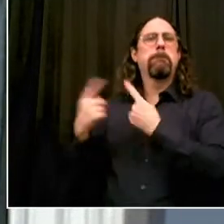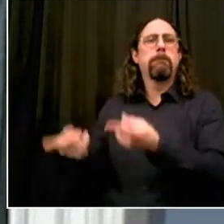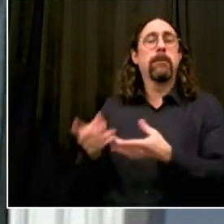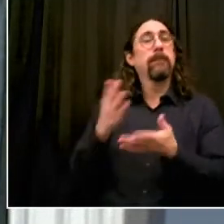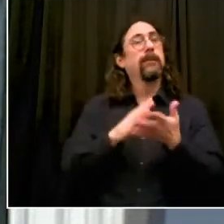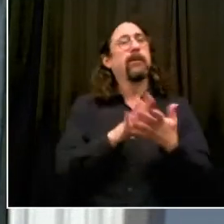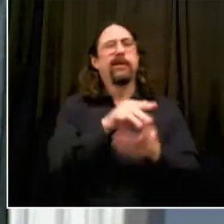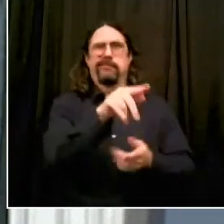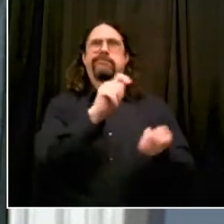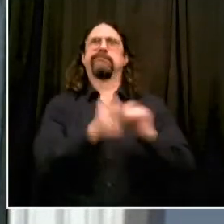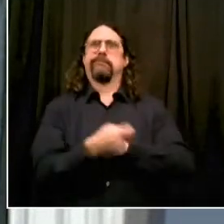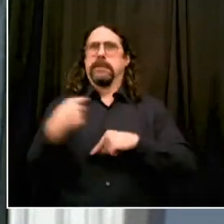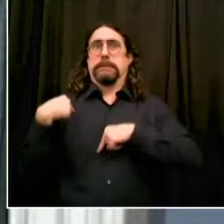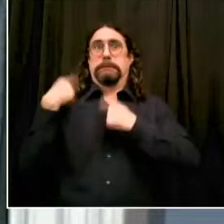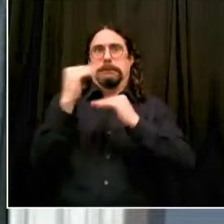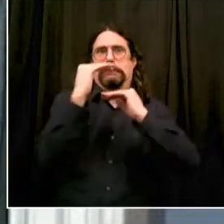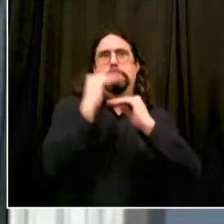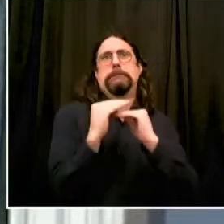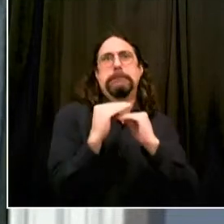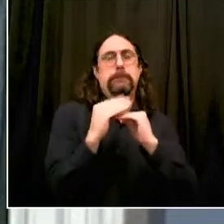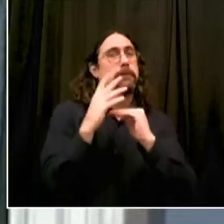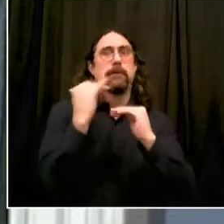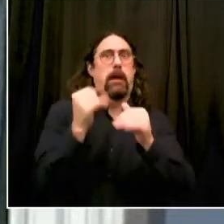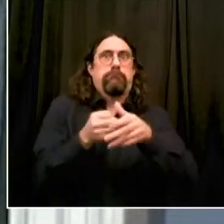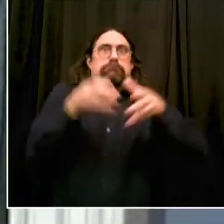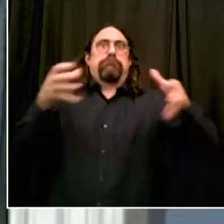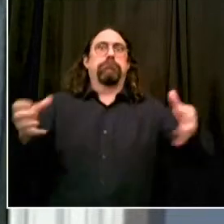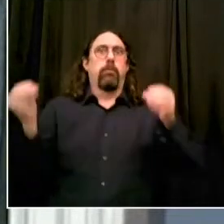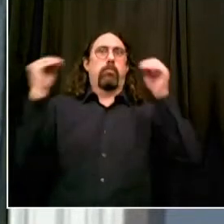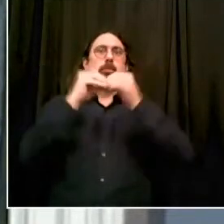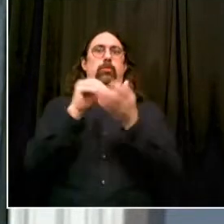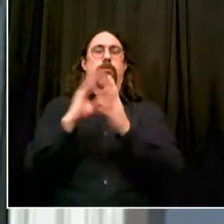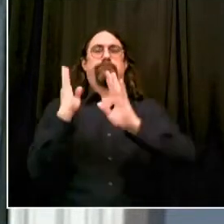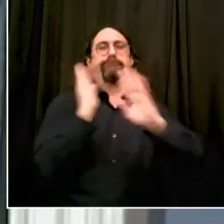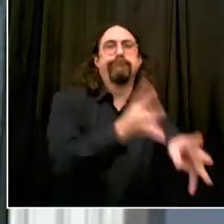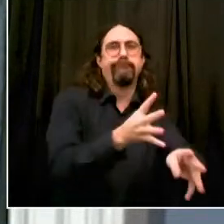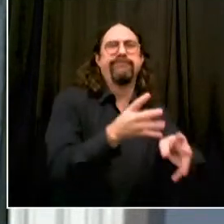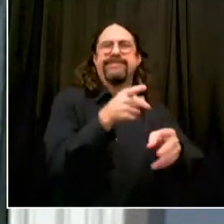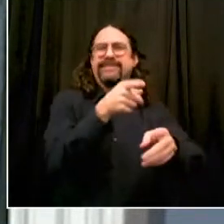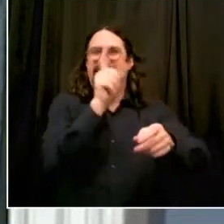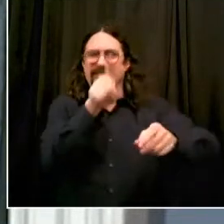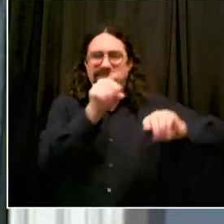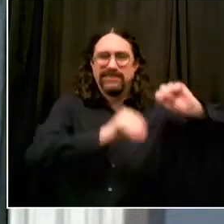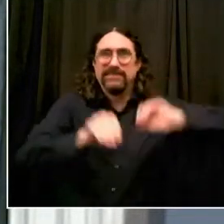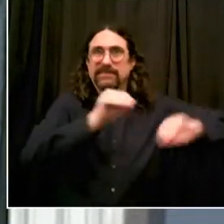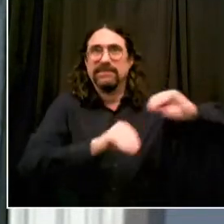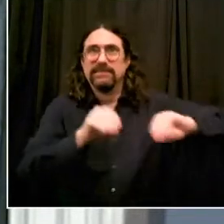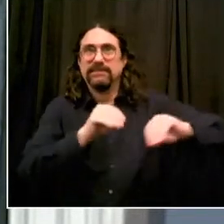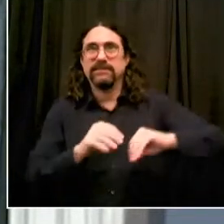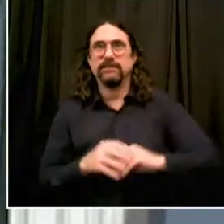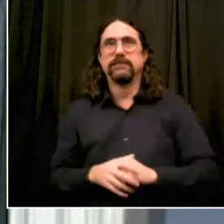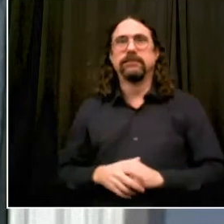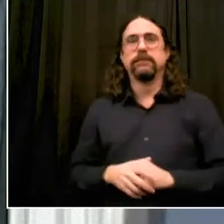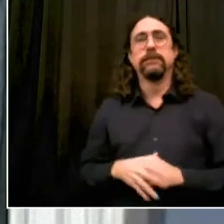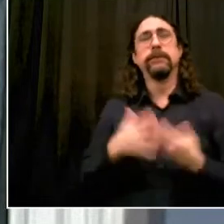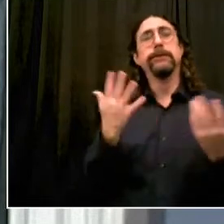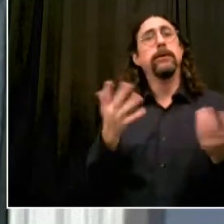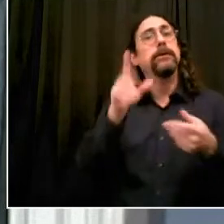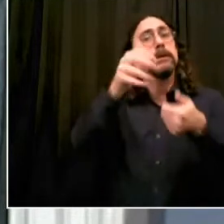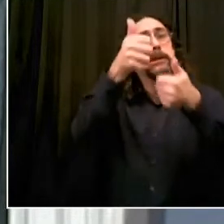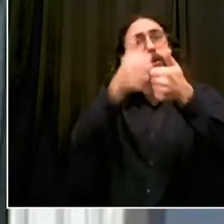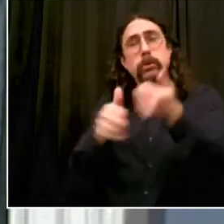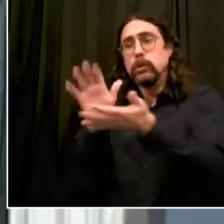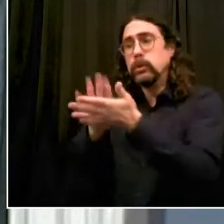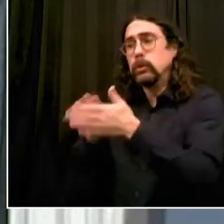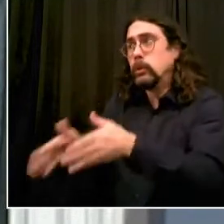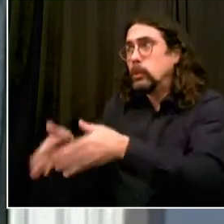done. And then that will determine how we reallocate, if you will, what teachers are doing, not only in person,